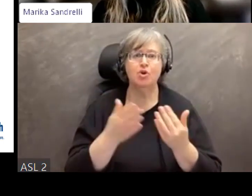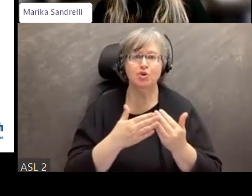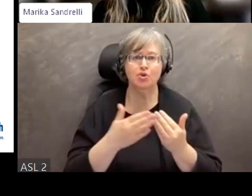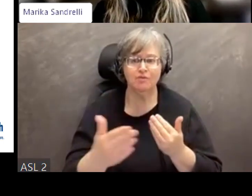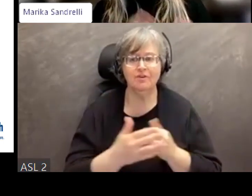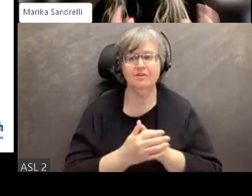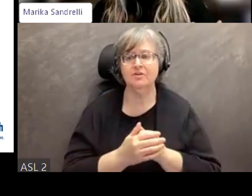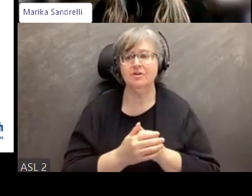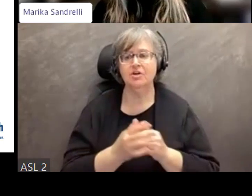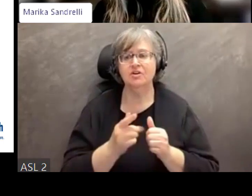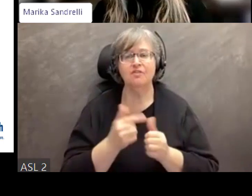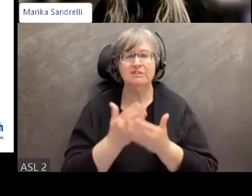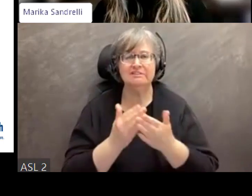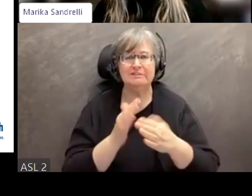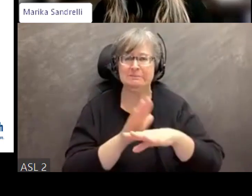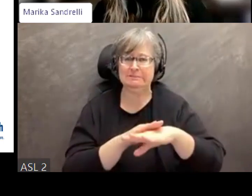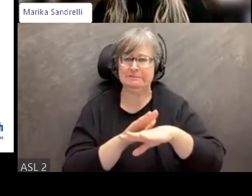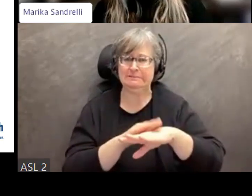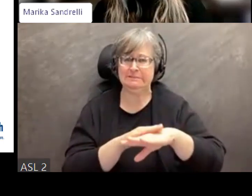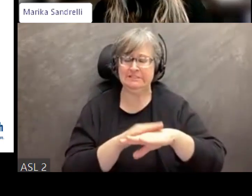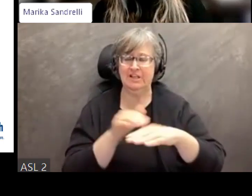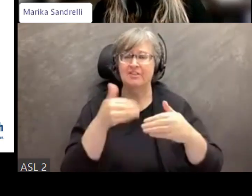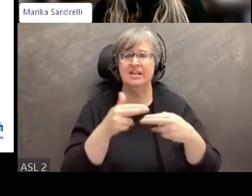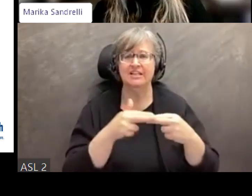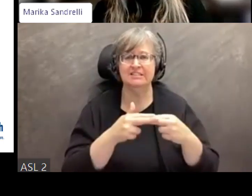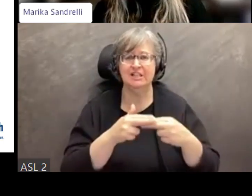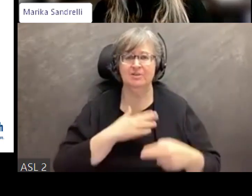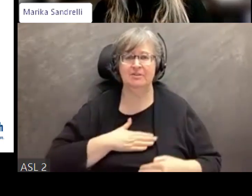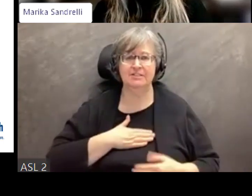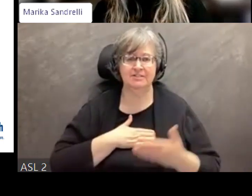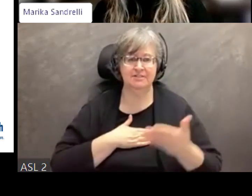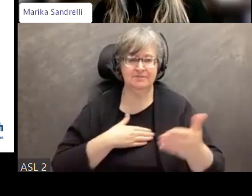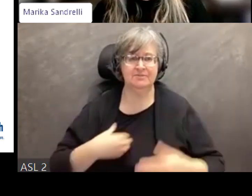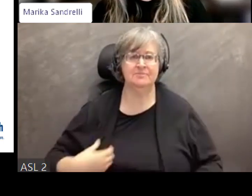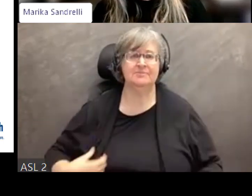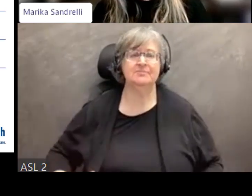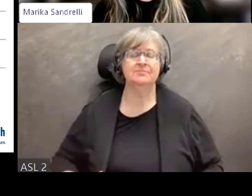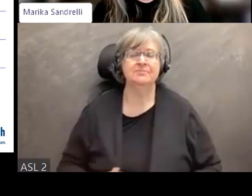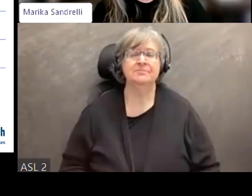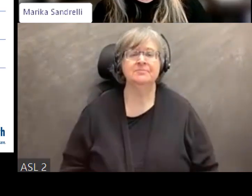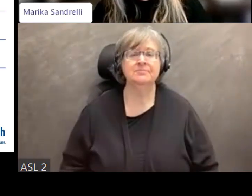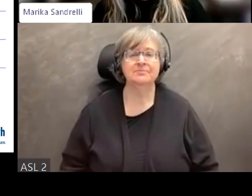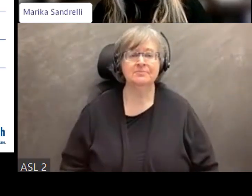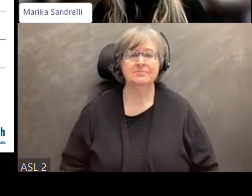forward. But first, we want to share a few caveats, so I'm going to ask for the next slide.